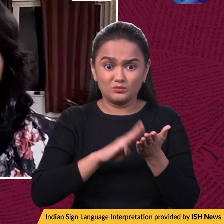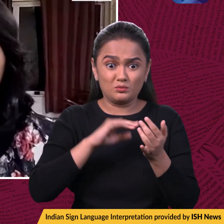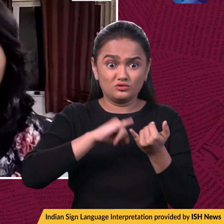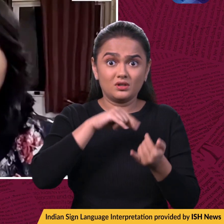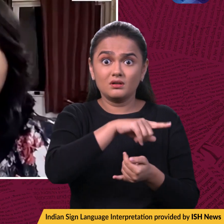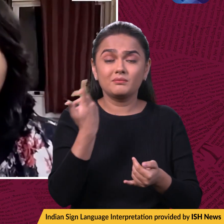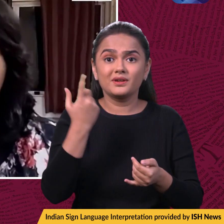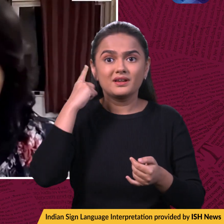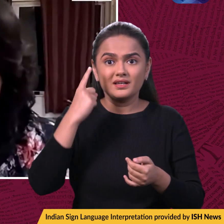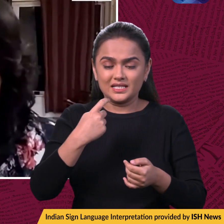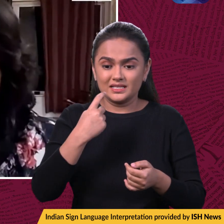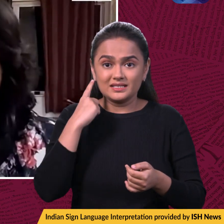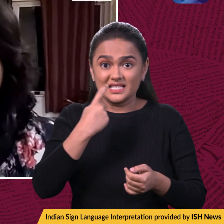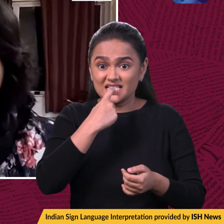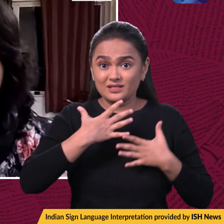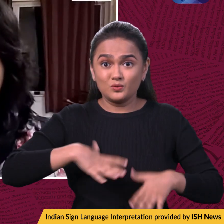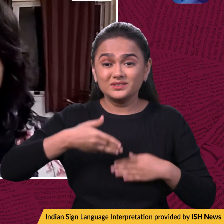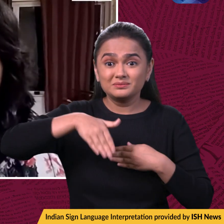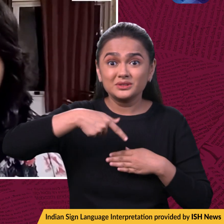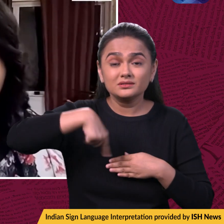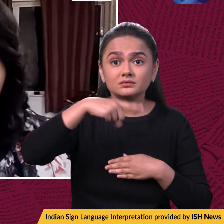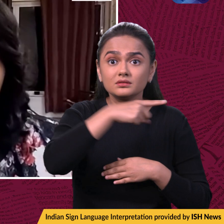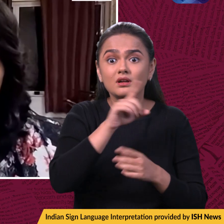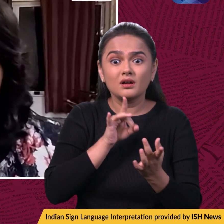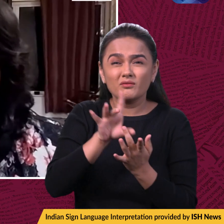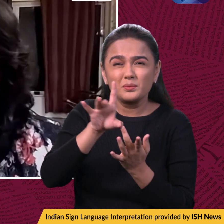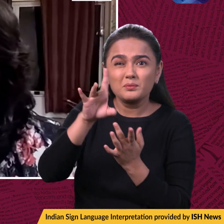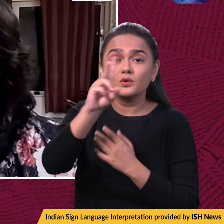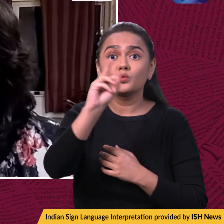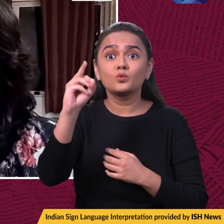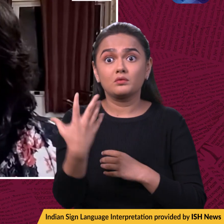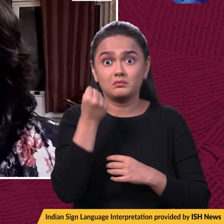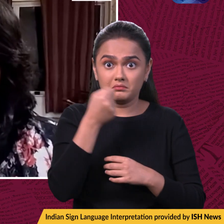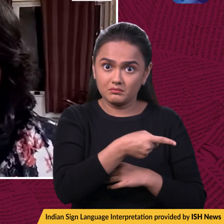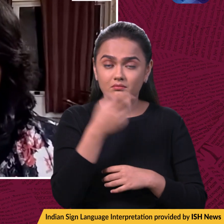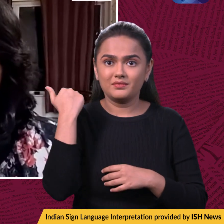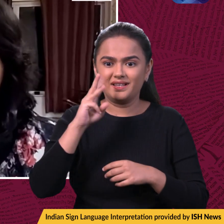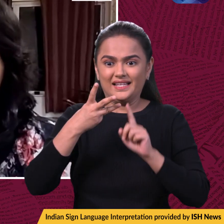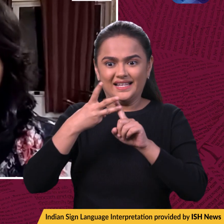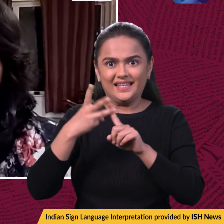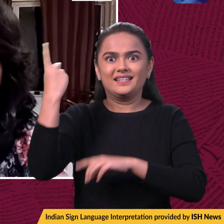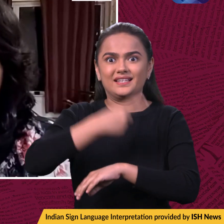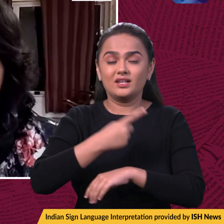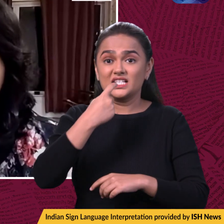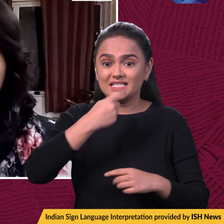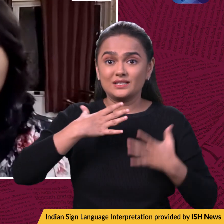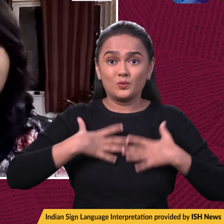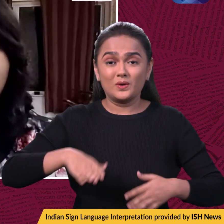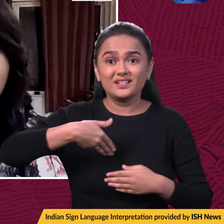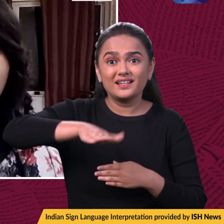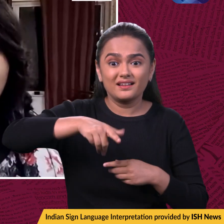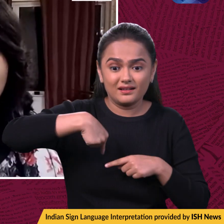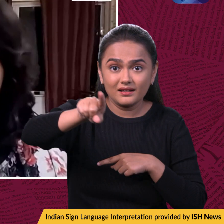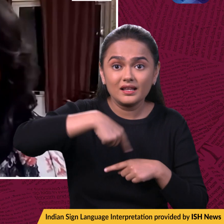took his 200th wicket in the Test cricket. Now, he achieved the feat on day 3 of the ongoing first test